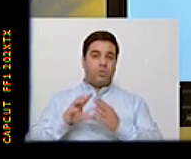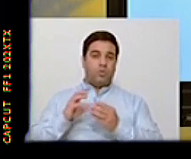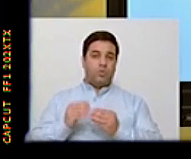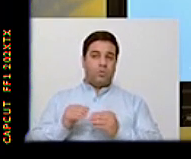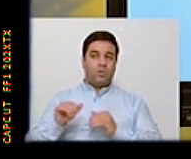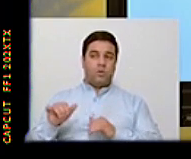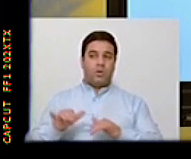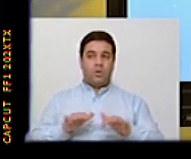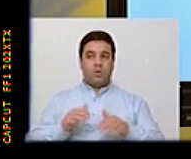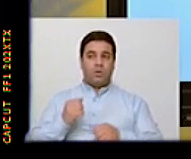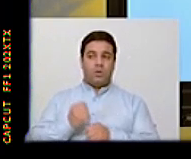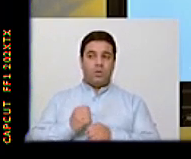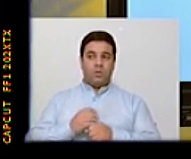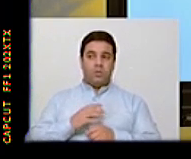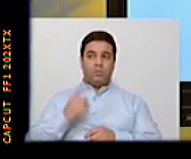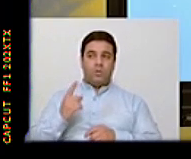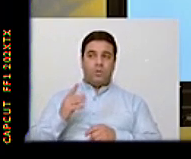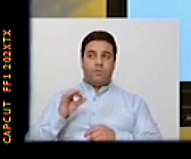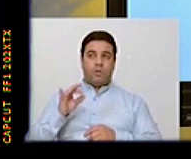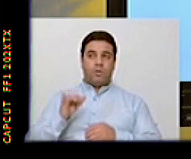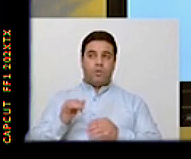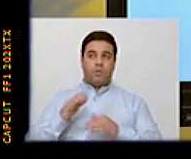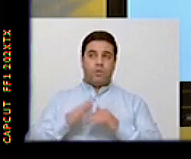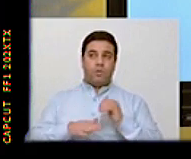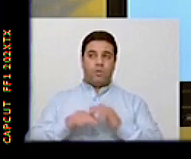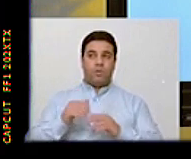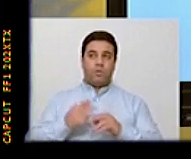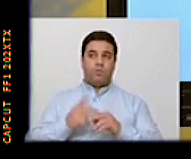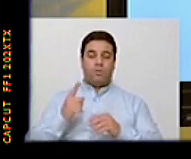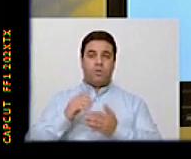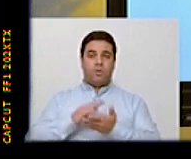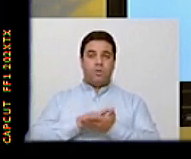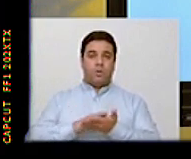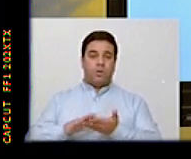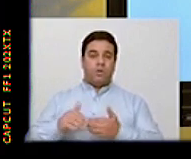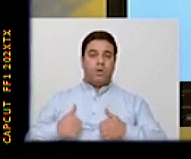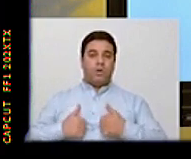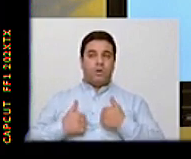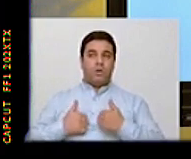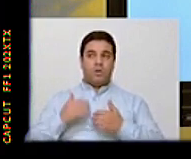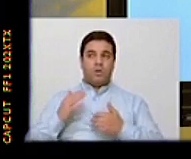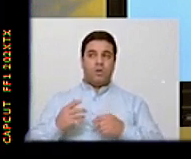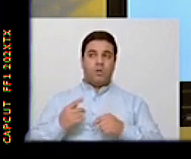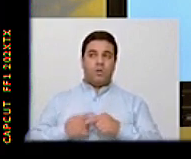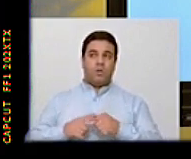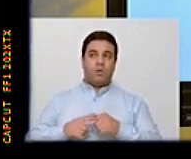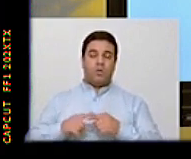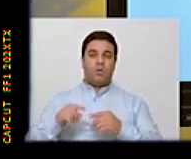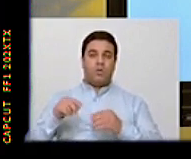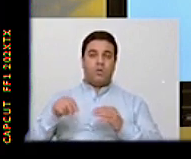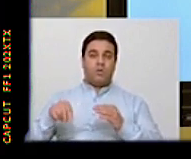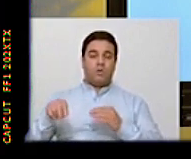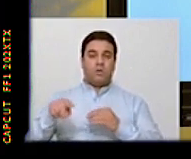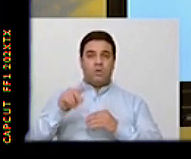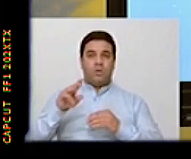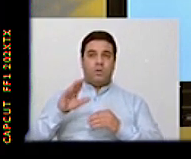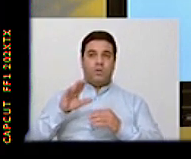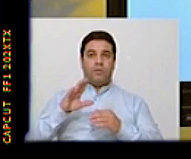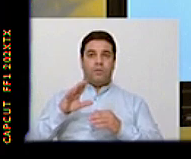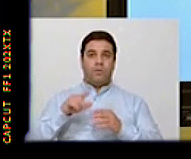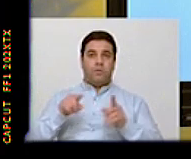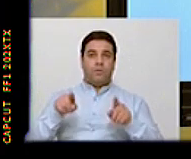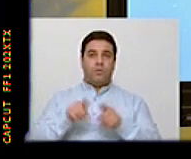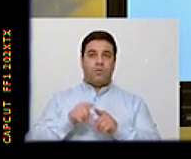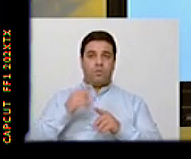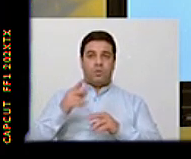harakat qilayotganda bir varaq qog'ozni uni tegidan bir tekis harakatlantirsak, qumning sochilish izlari xuddi